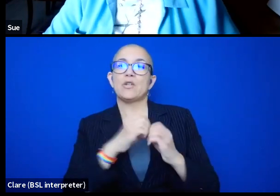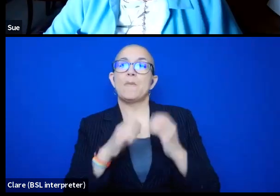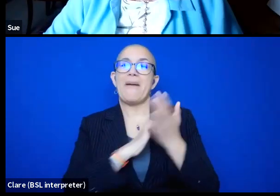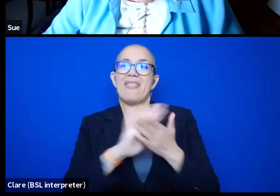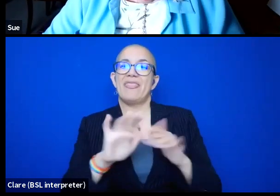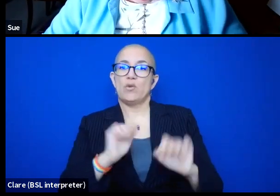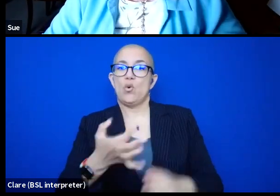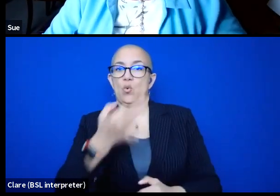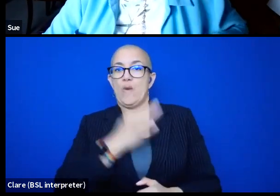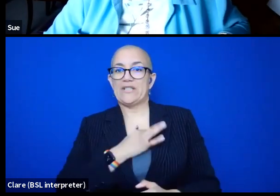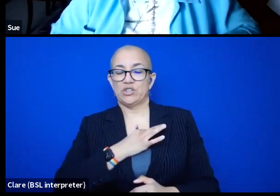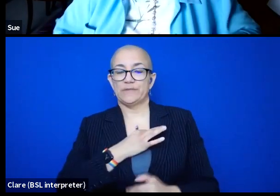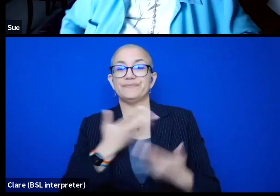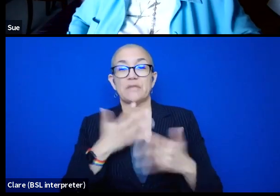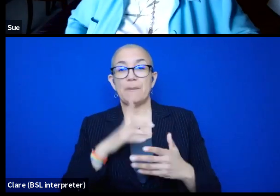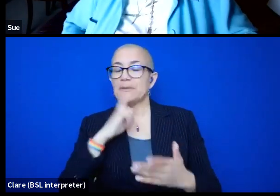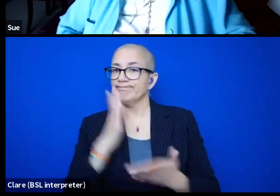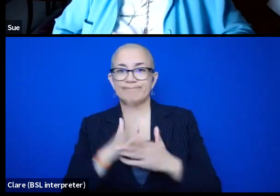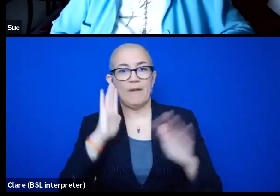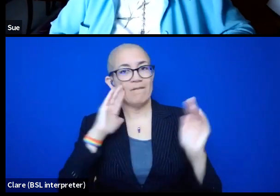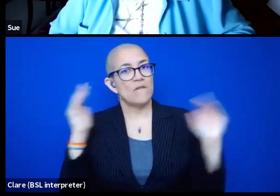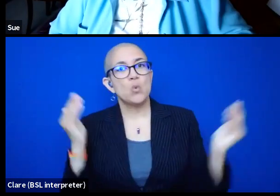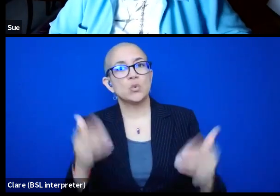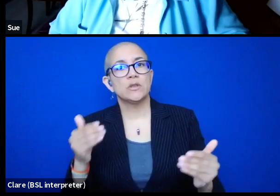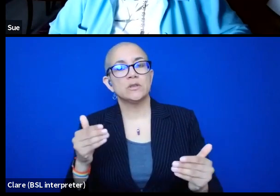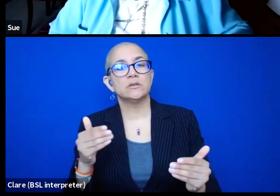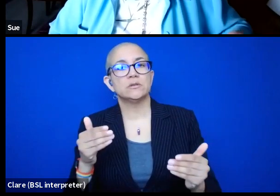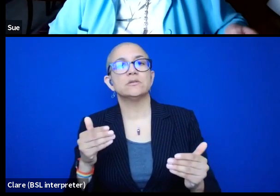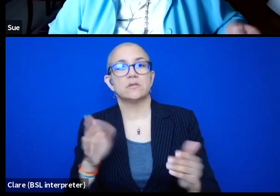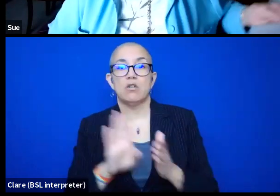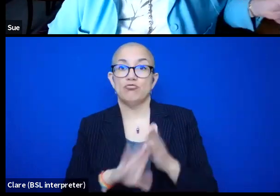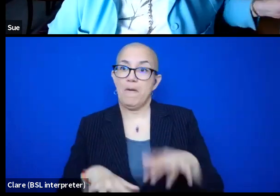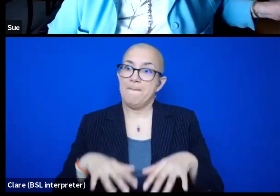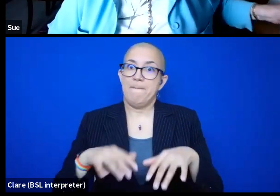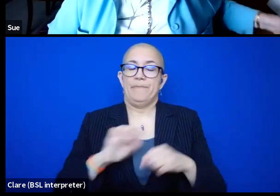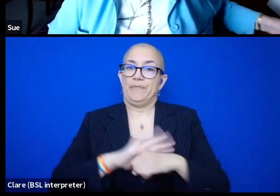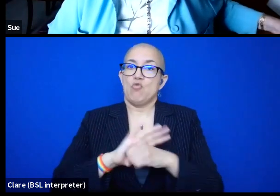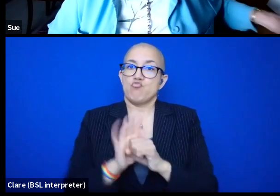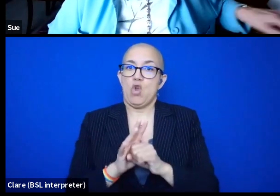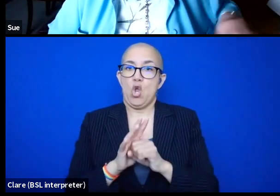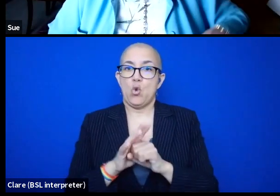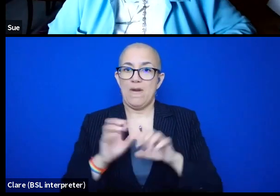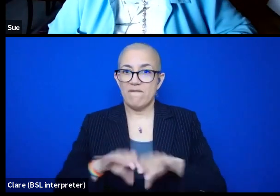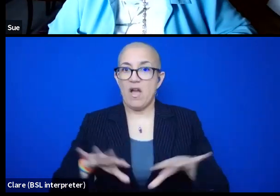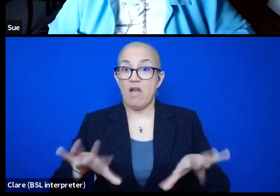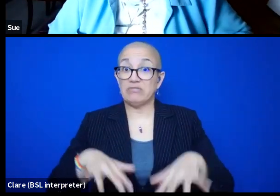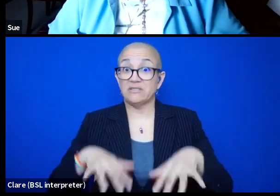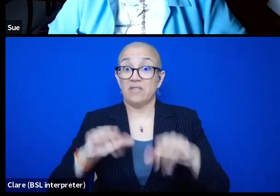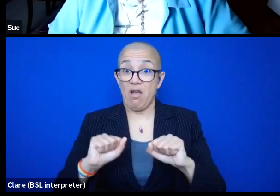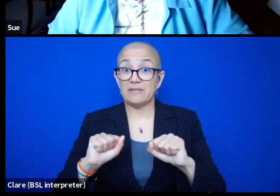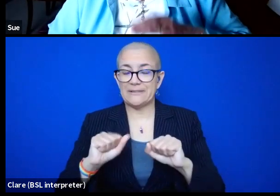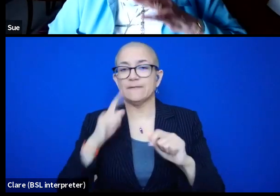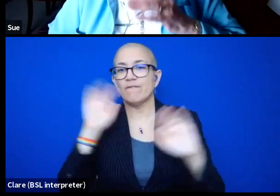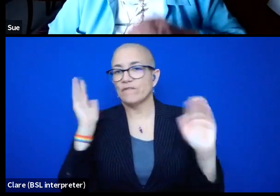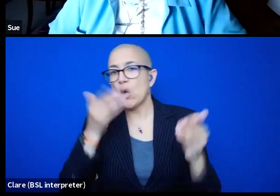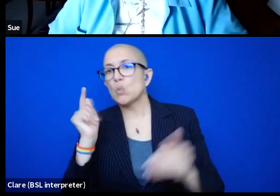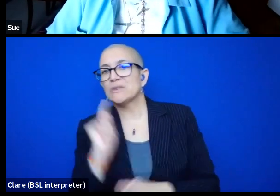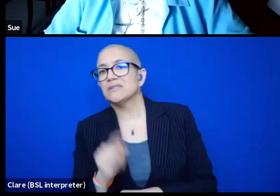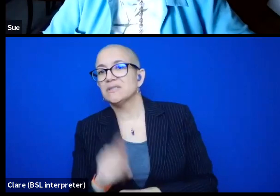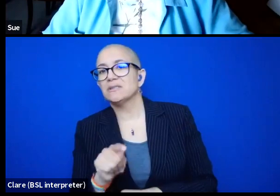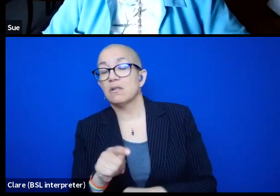this has been what I've absolutely been focusing on from the moment that coronavirus came along. And